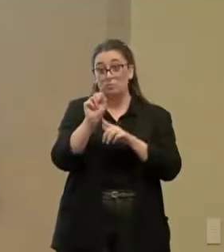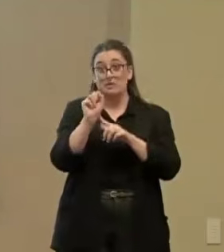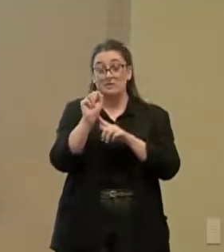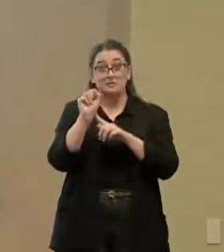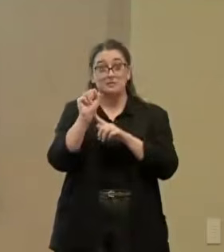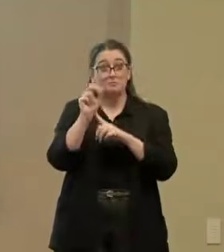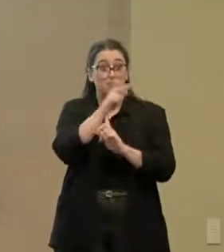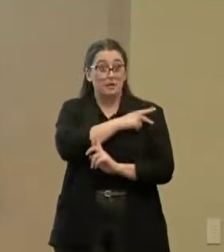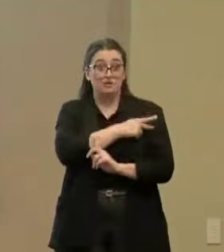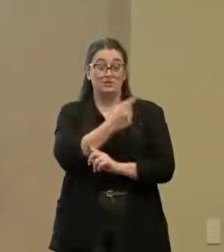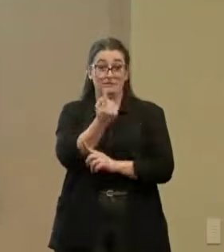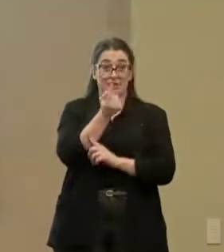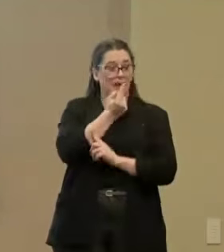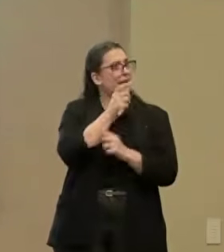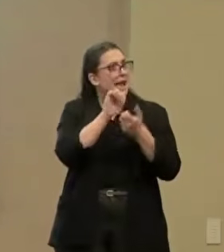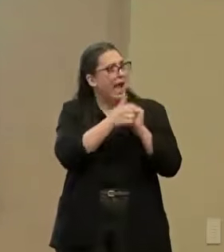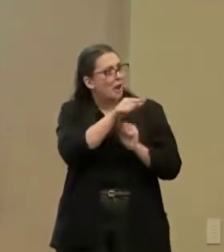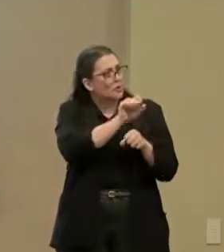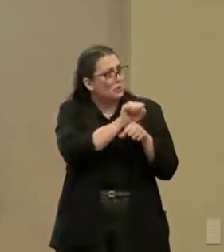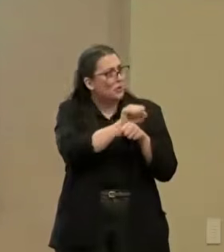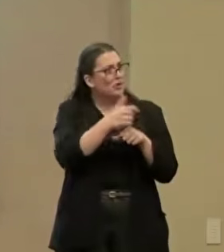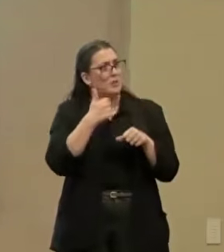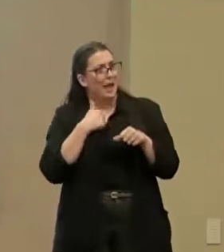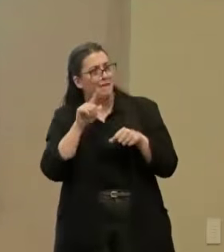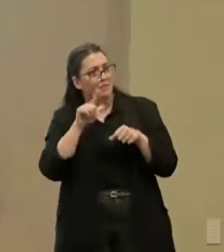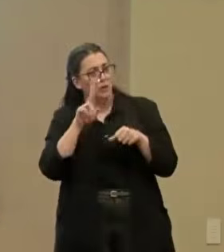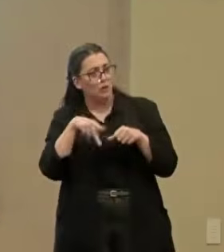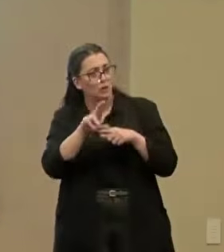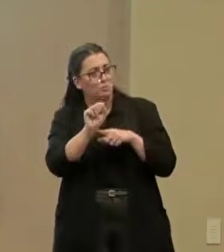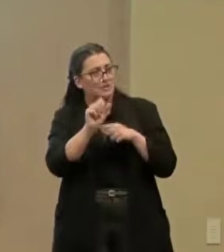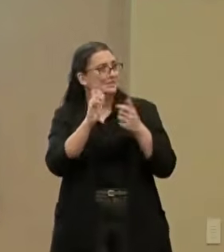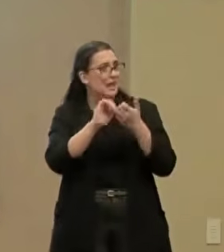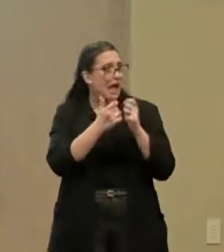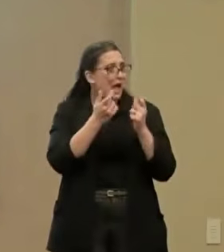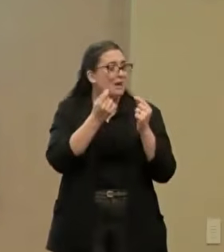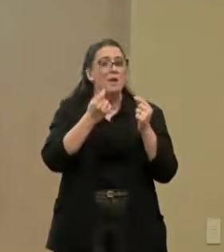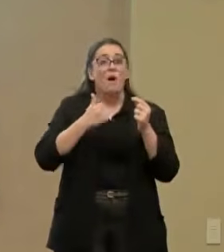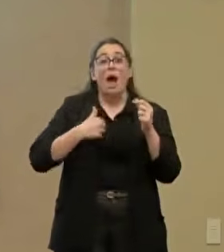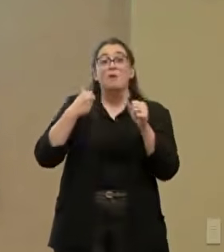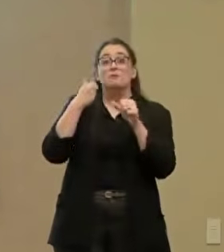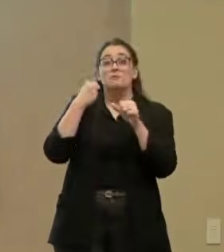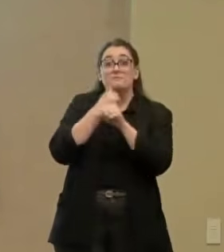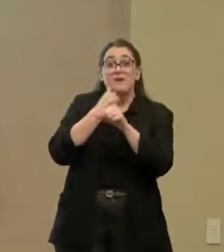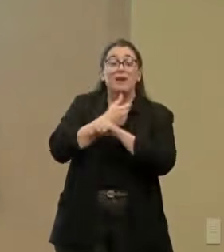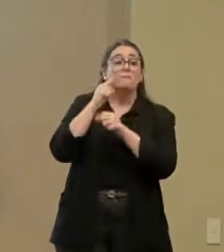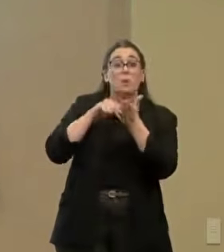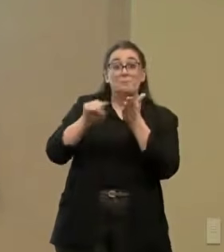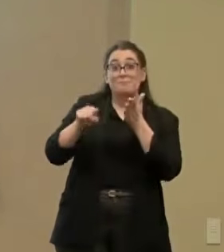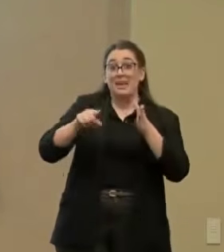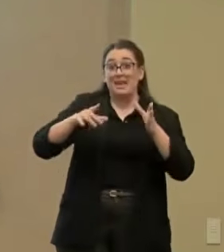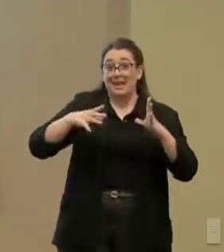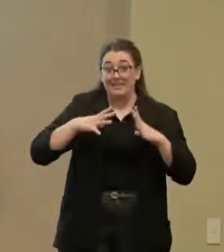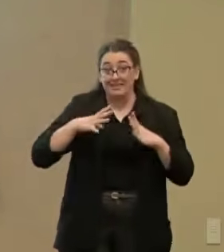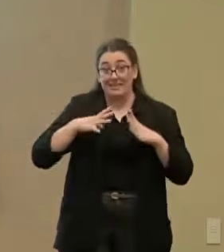how do you work and then also have lupus? I started fighting for paid leave policies, and like California